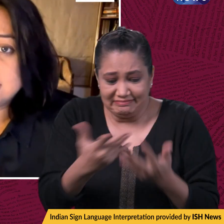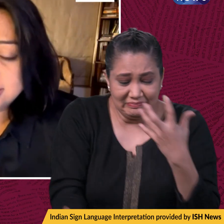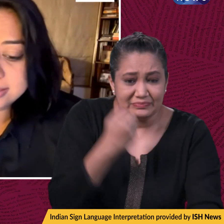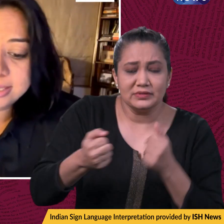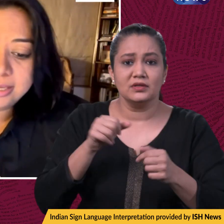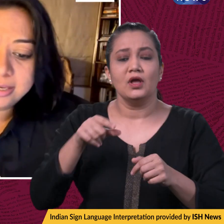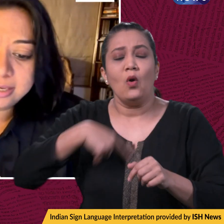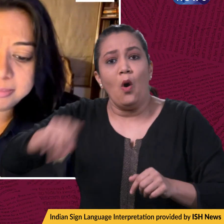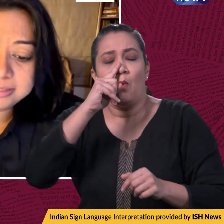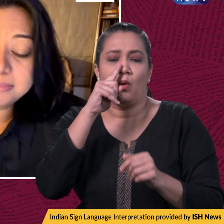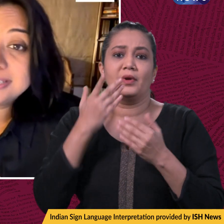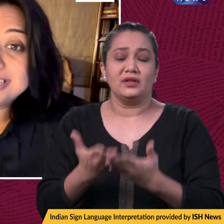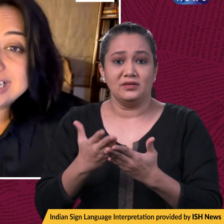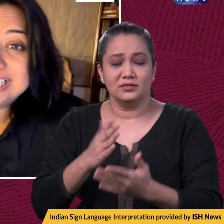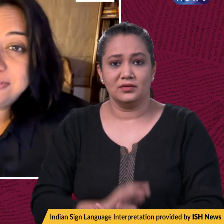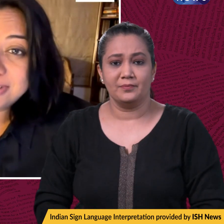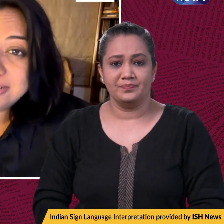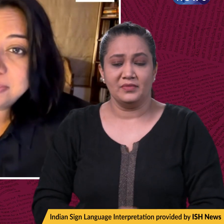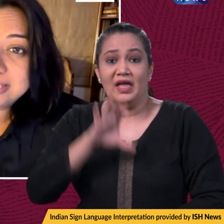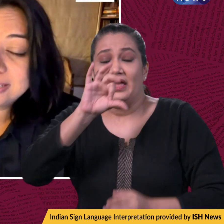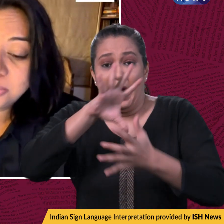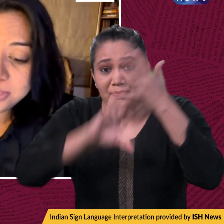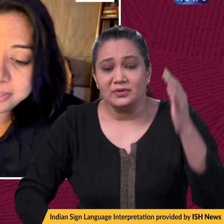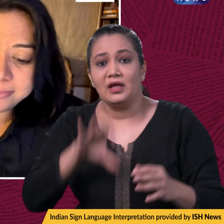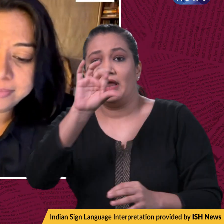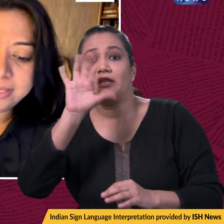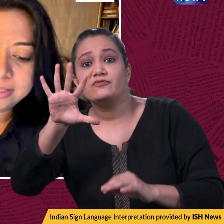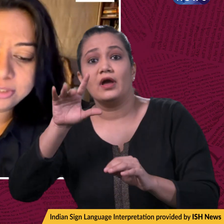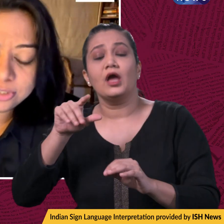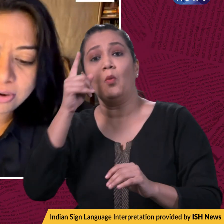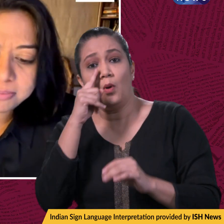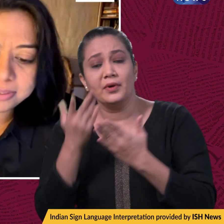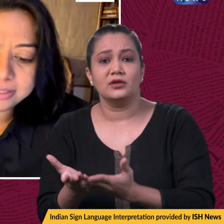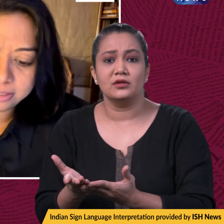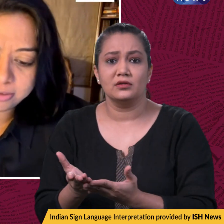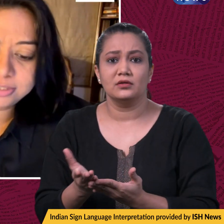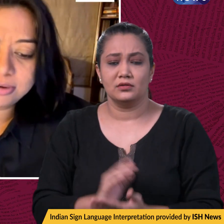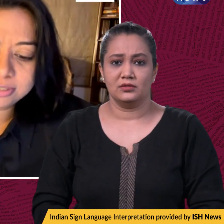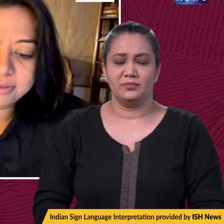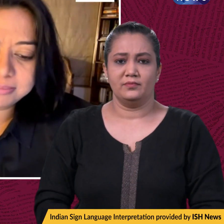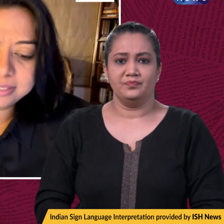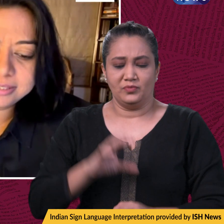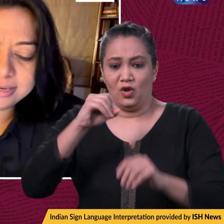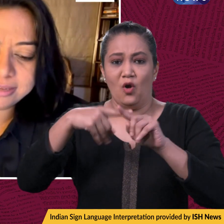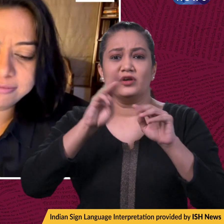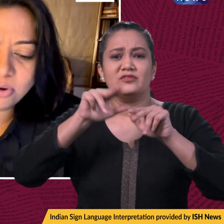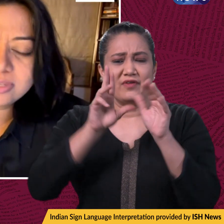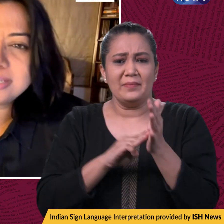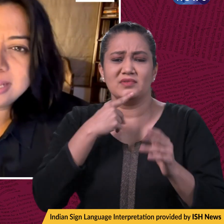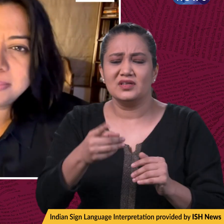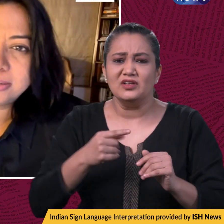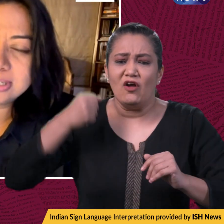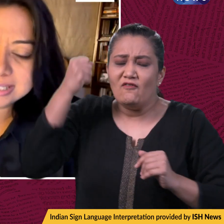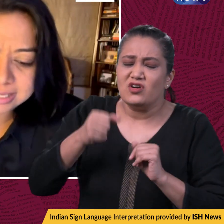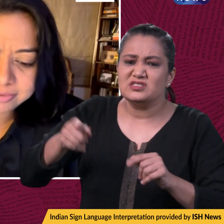scavenging are Dalits. Among them, 95% are women. The job, according to Oxfam, is like